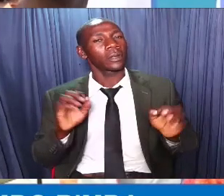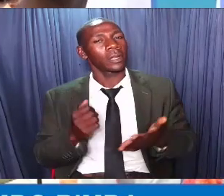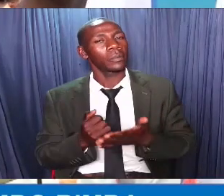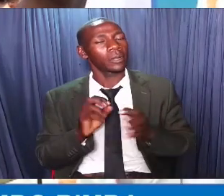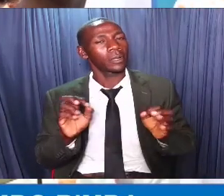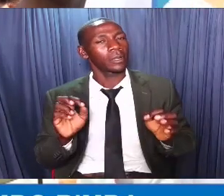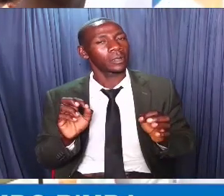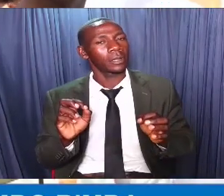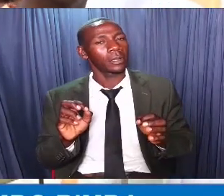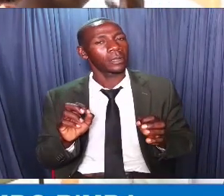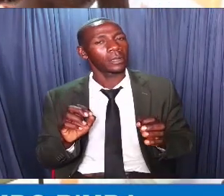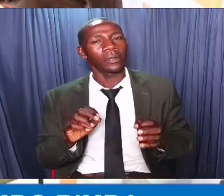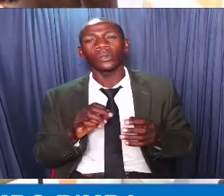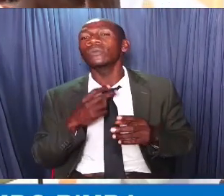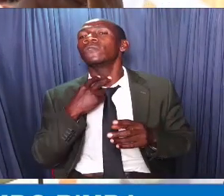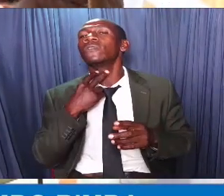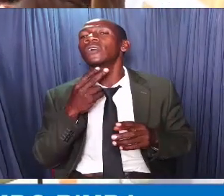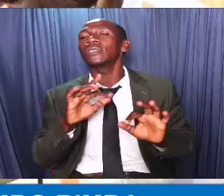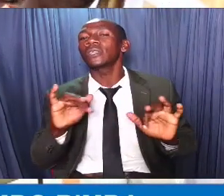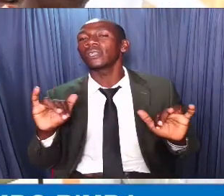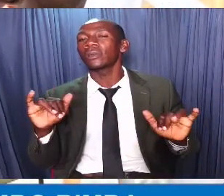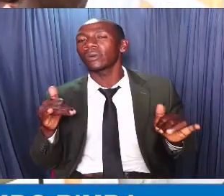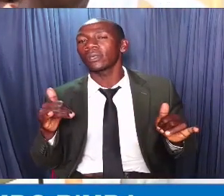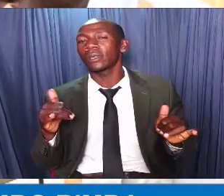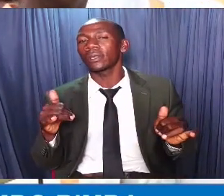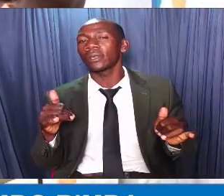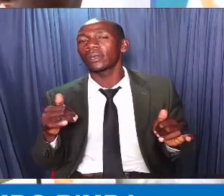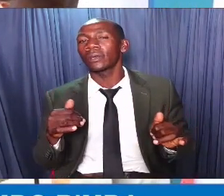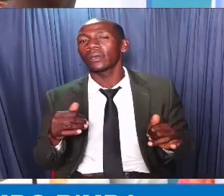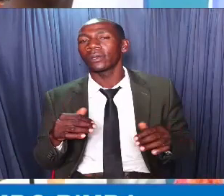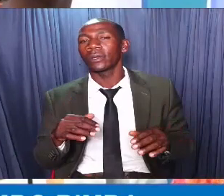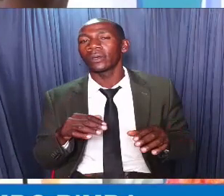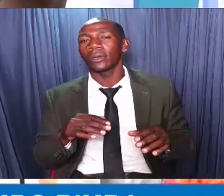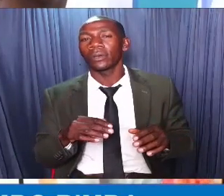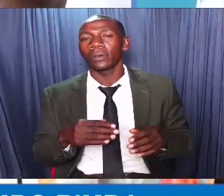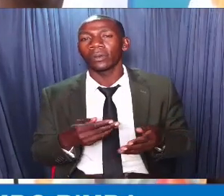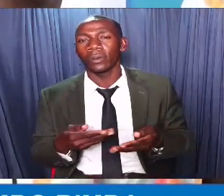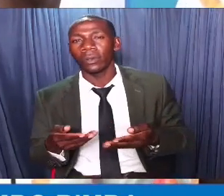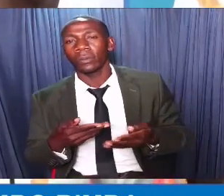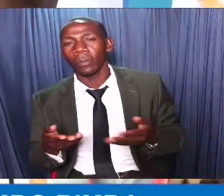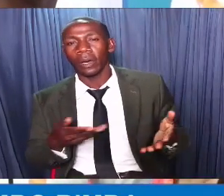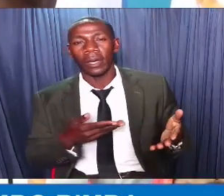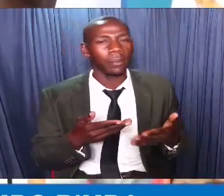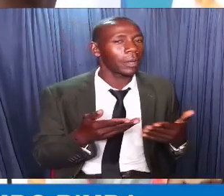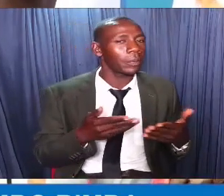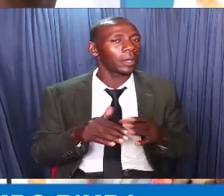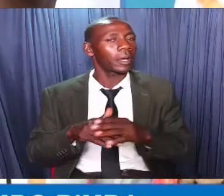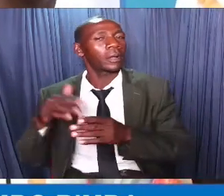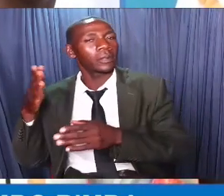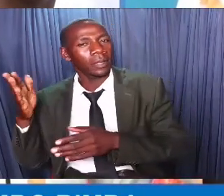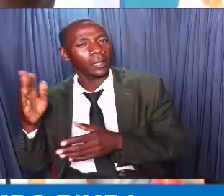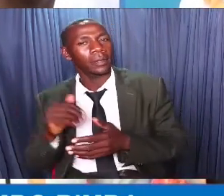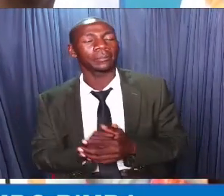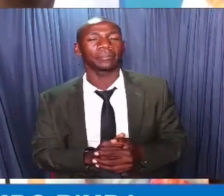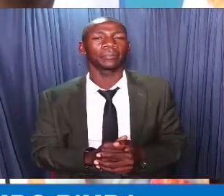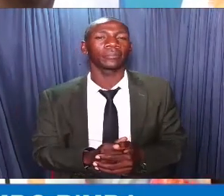what benefit to anything. Kama vinanda. However, you sing like angels. Unapata masoko duniani mkiuza cassette wapi na wapi? You get the marketplaces